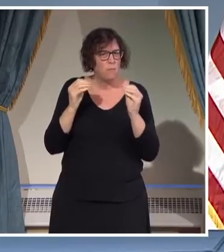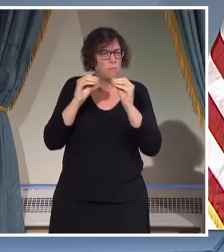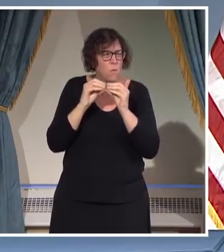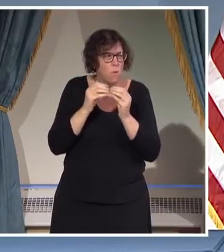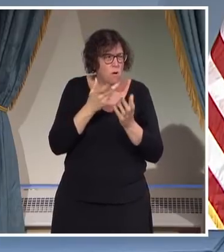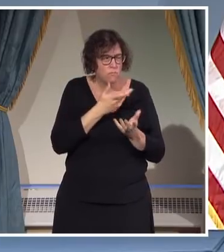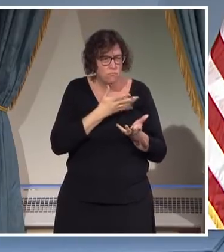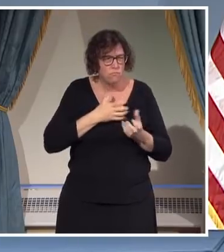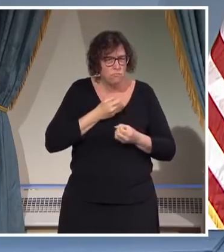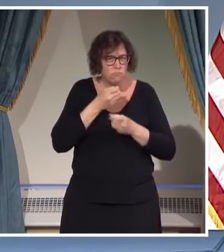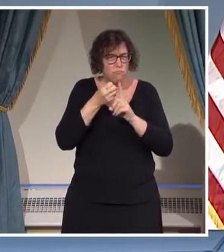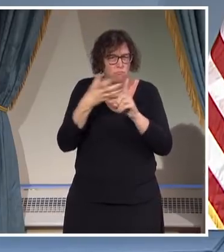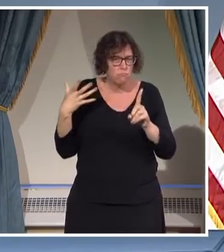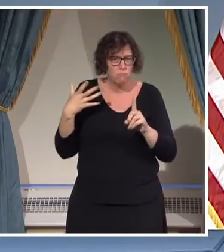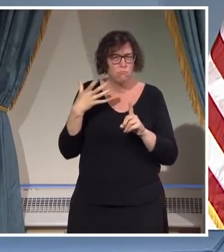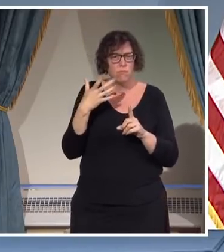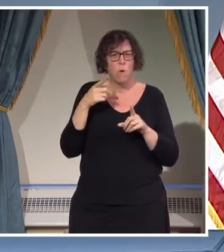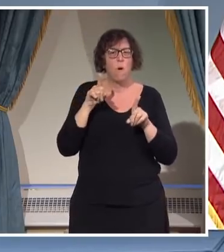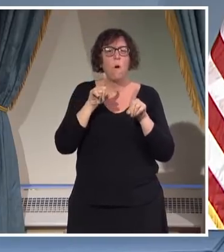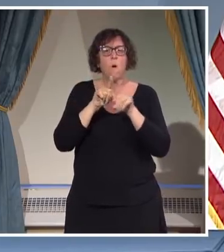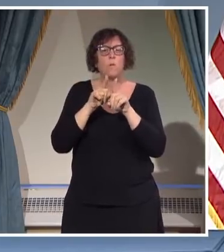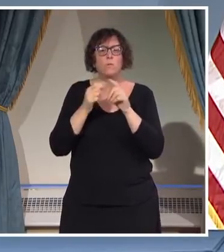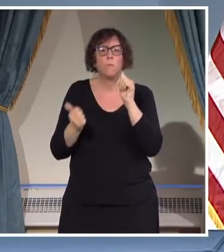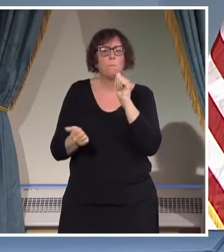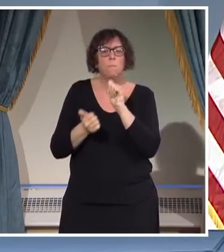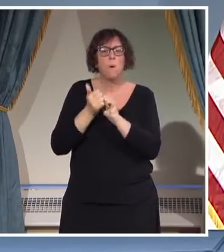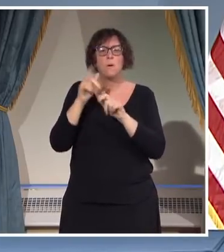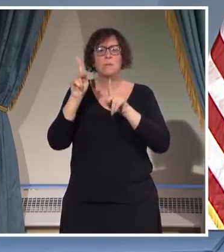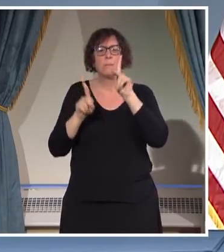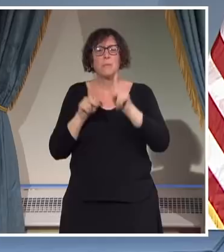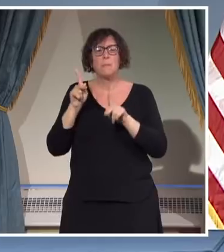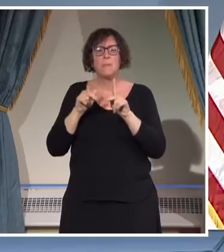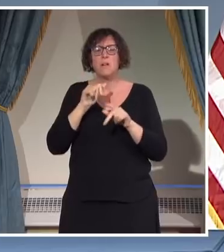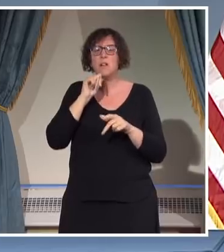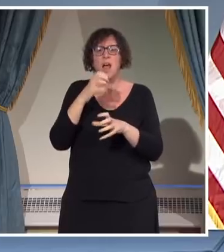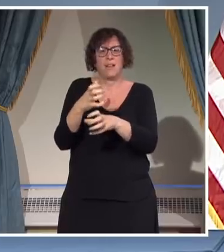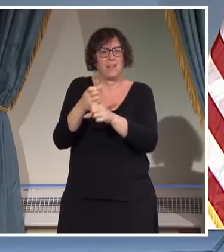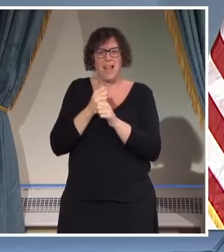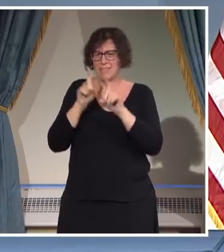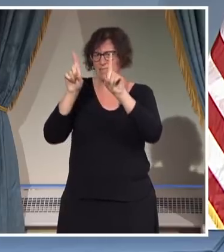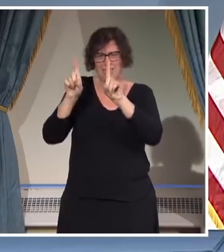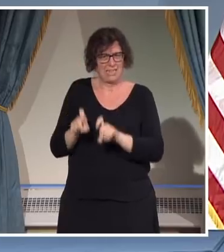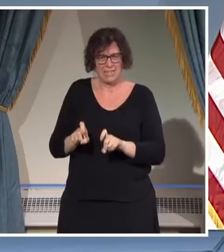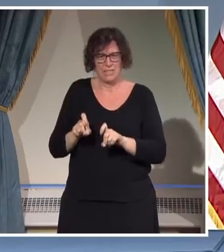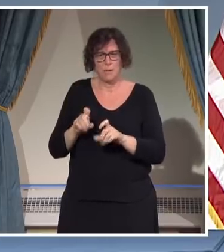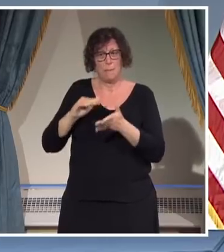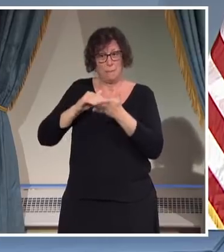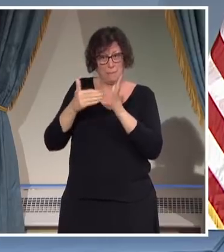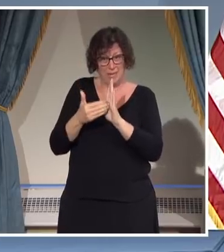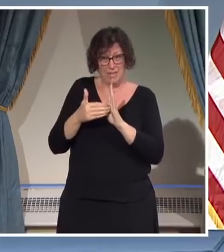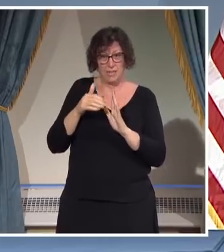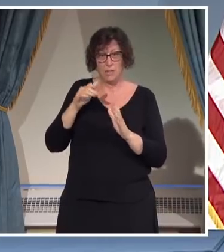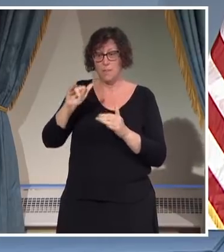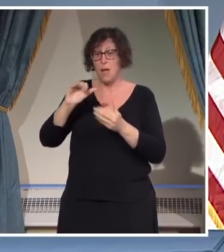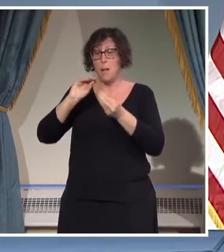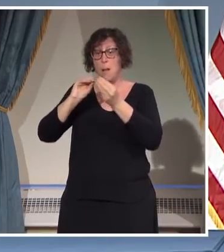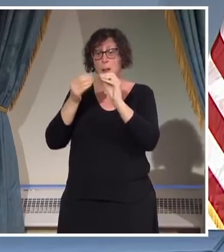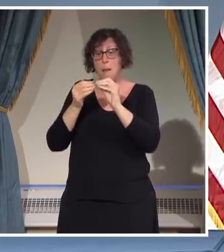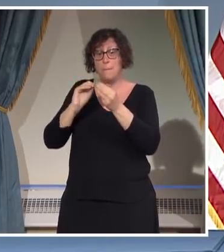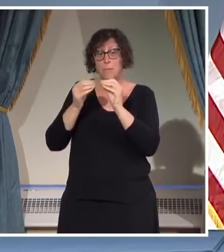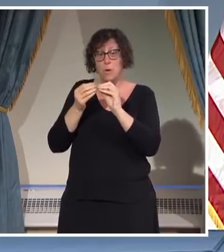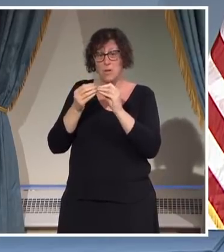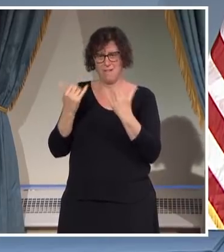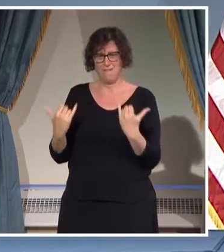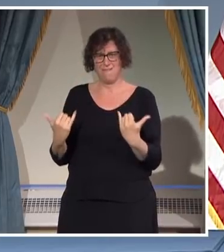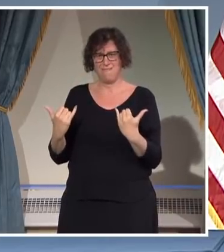tested, I assume the number of confirmed cases doesn't reflect the full spread currently. Do you have any just